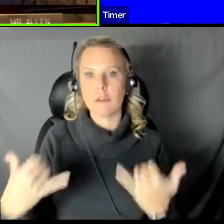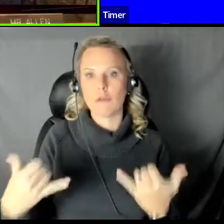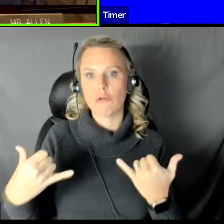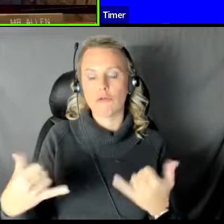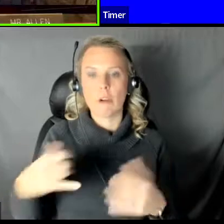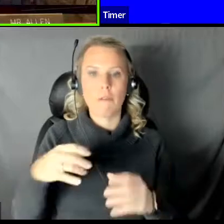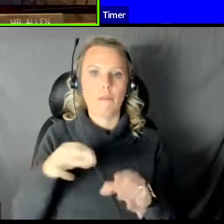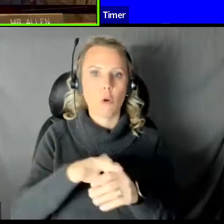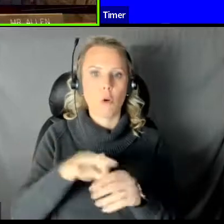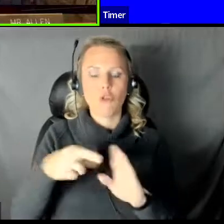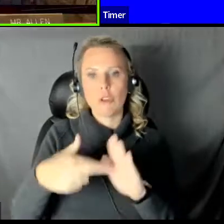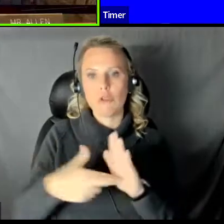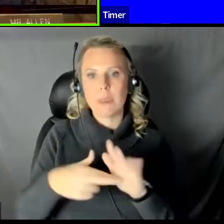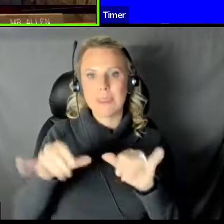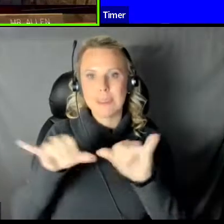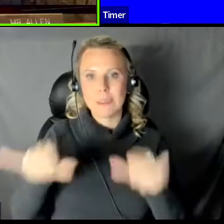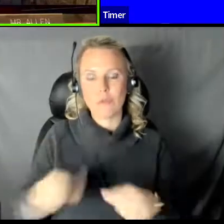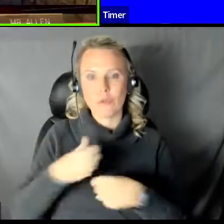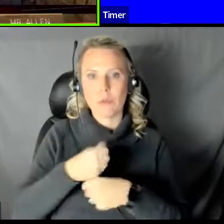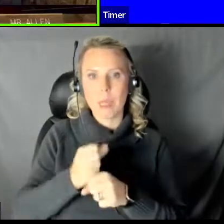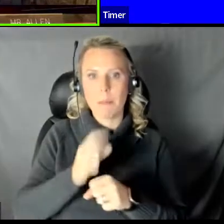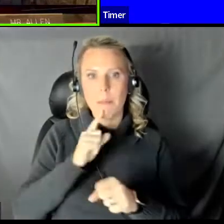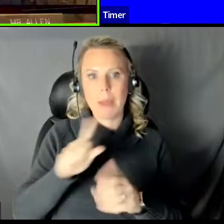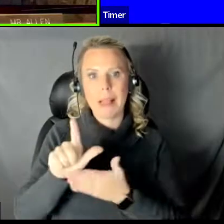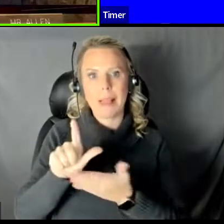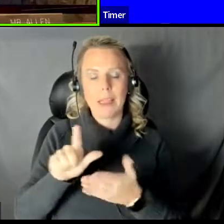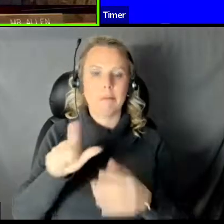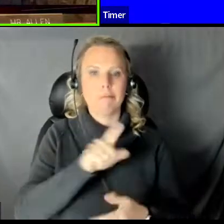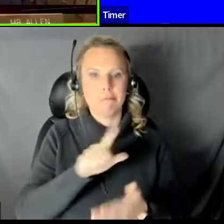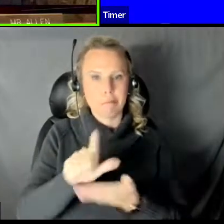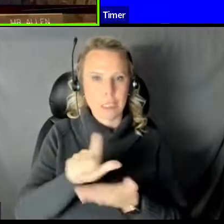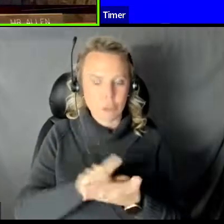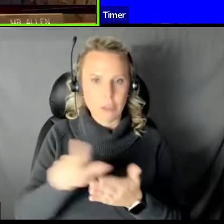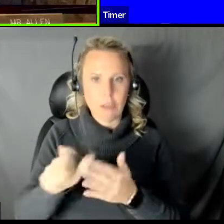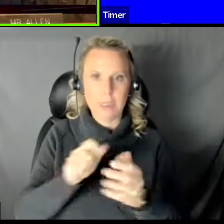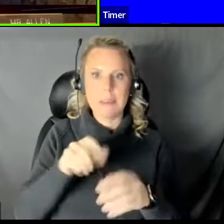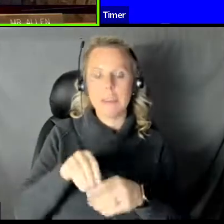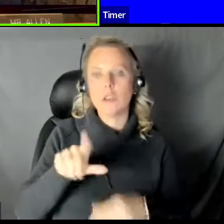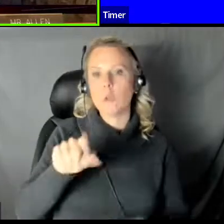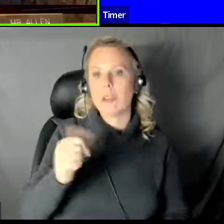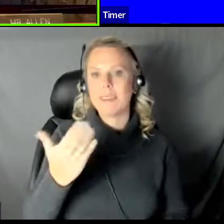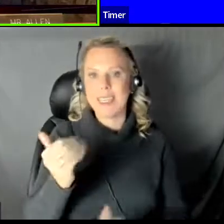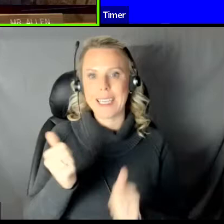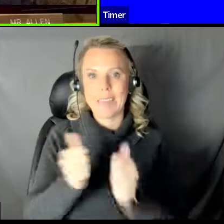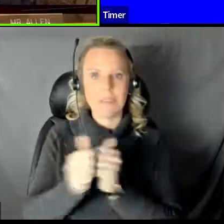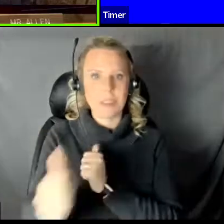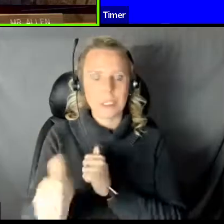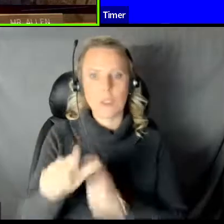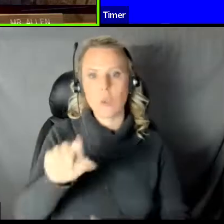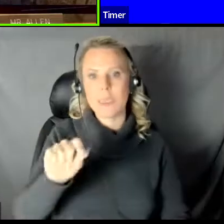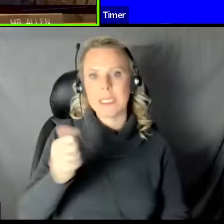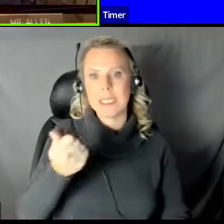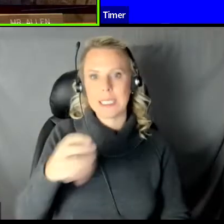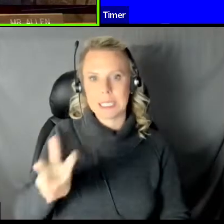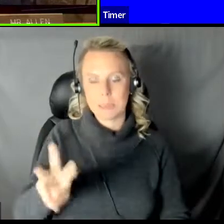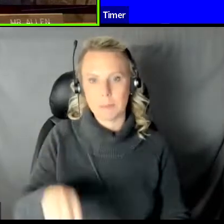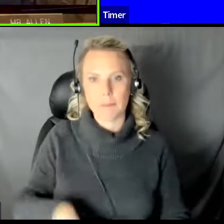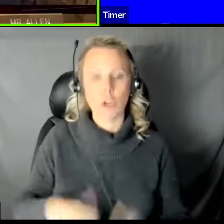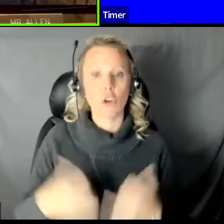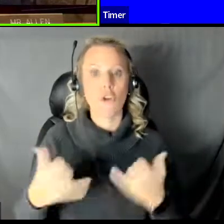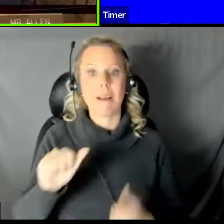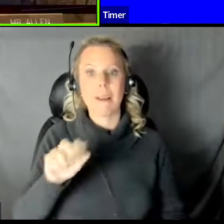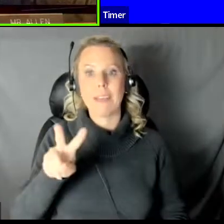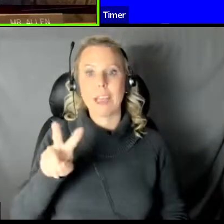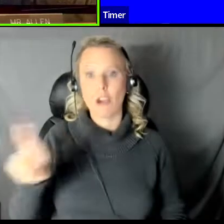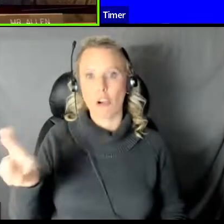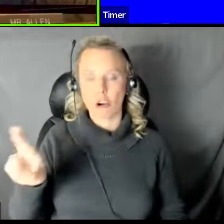voter registration system, which was created by legislation introduced in 2015 and passed unanimously by the council in 2017. Our current AVR system is